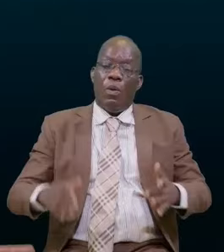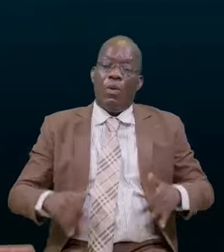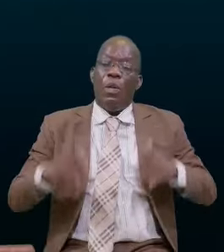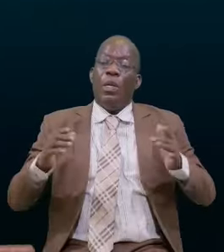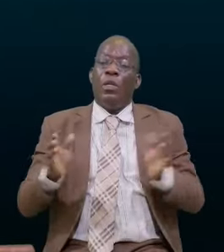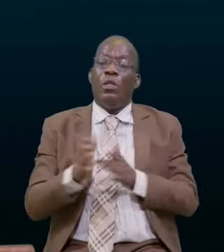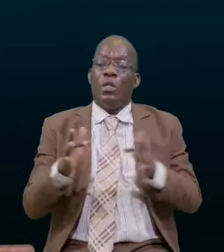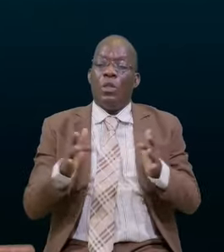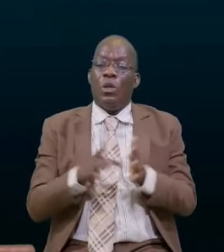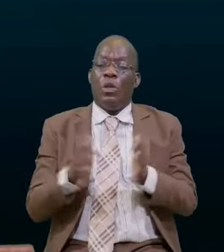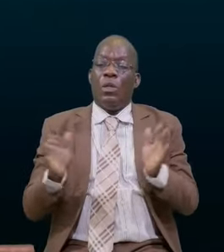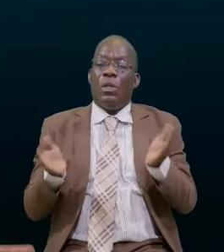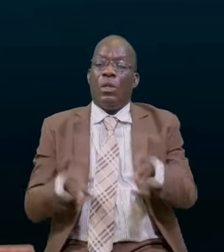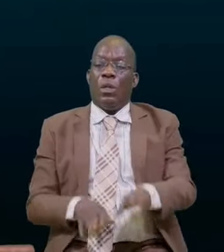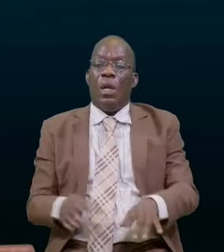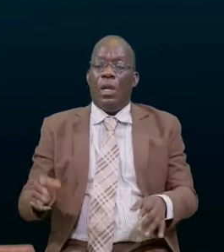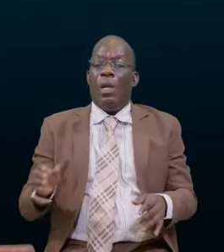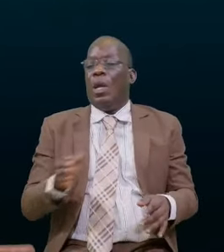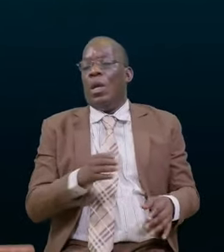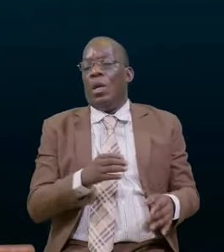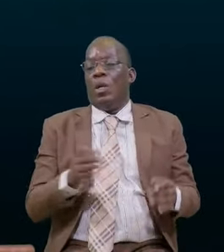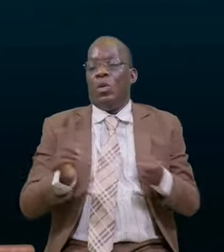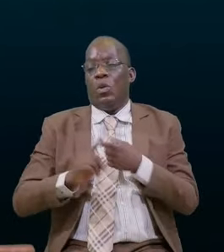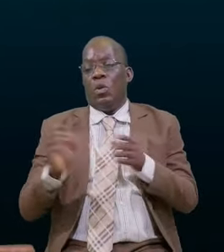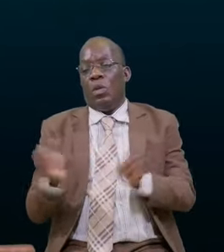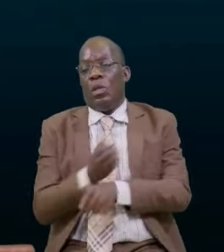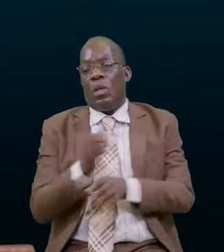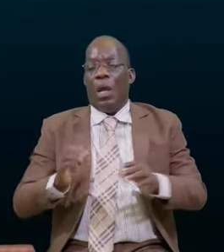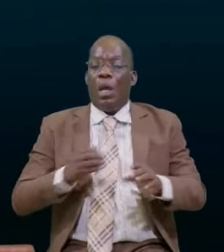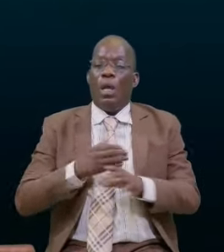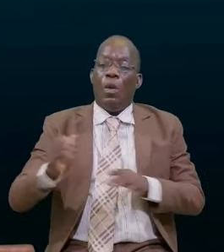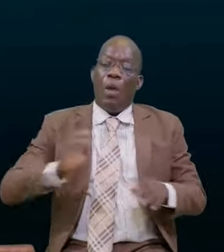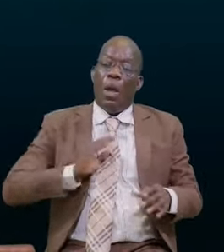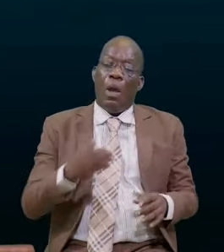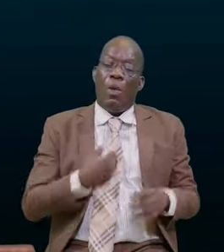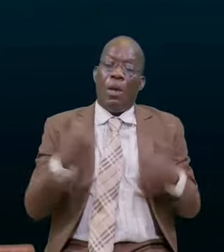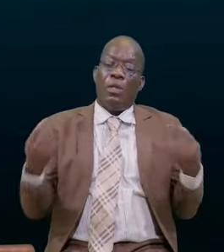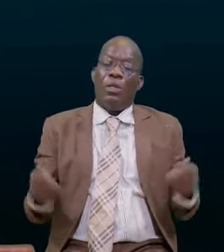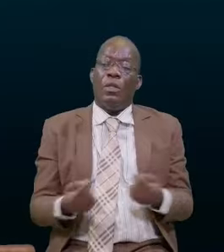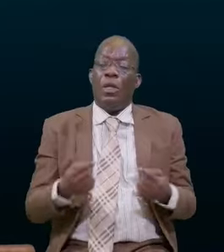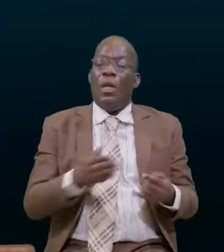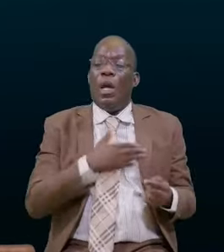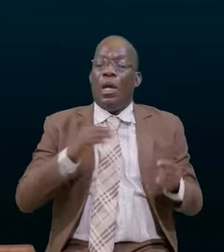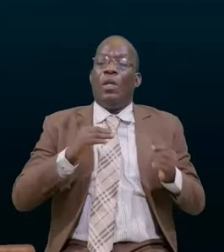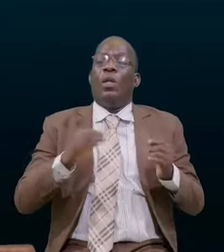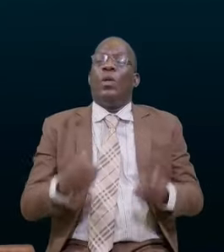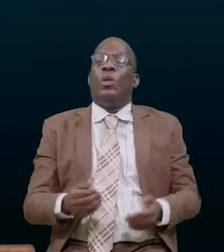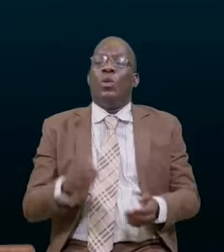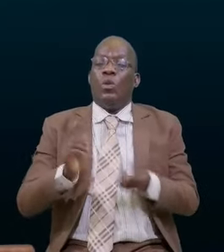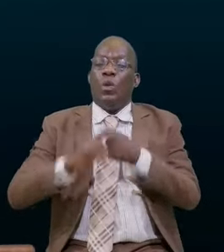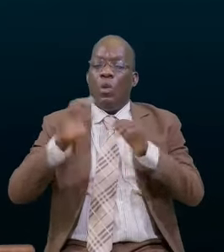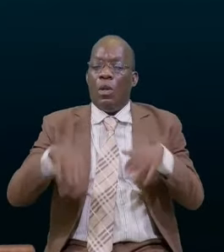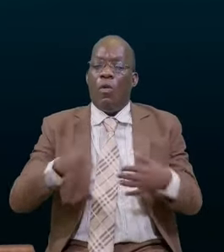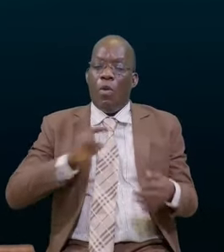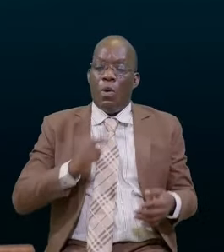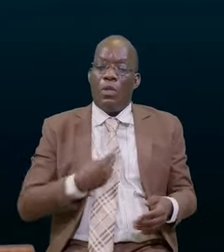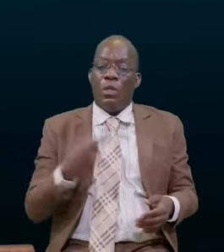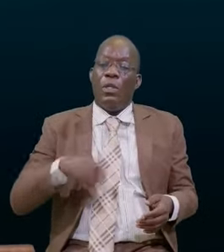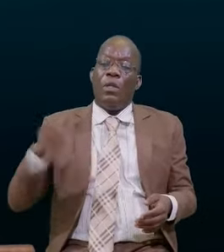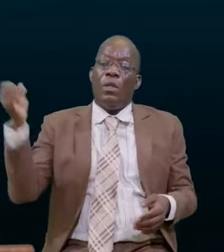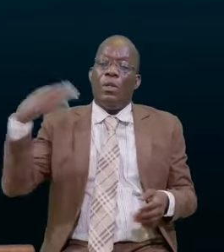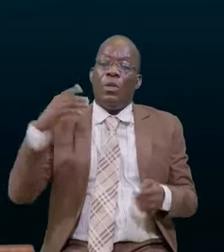and then made Grace avail able to help us to live the Victorious Life the book of 1 John chapter